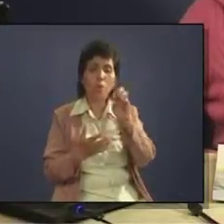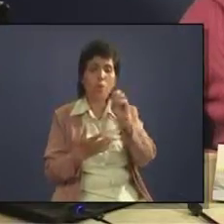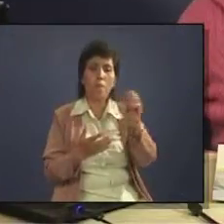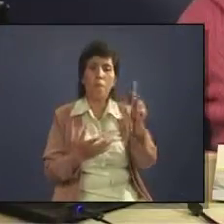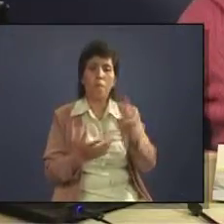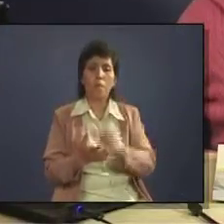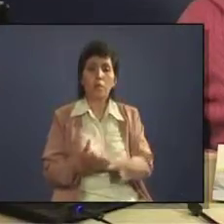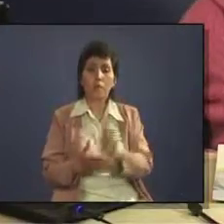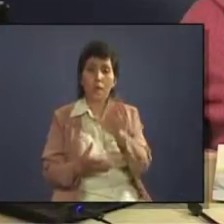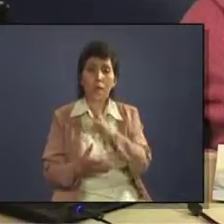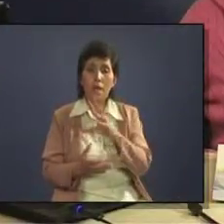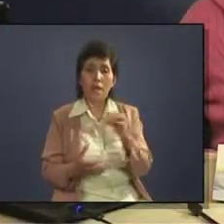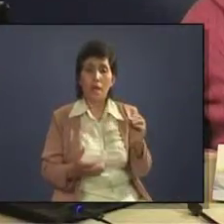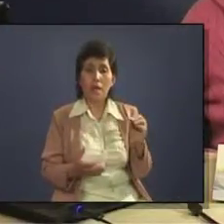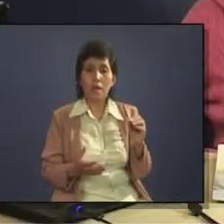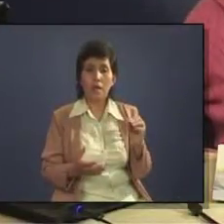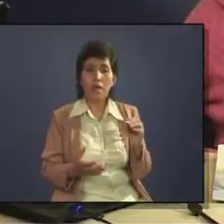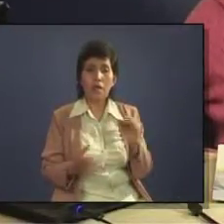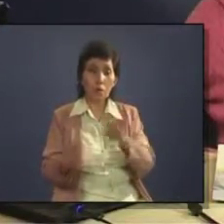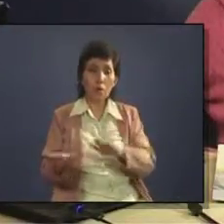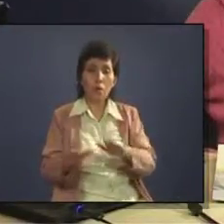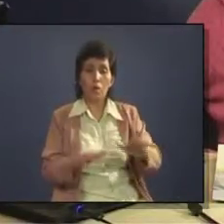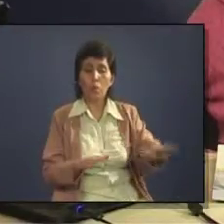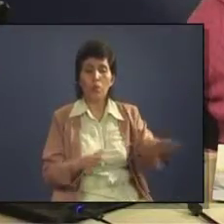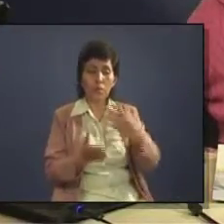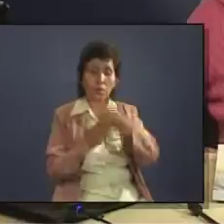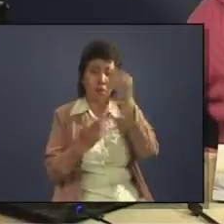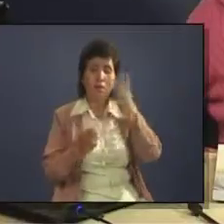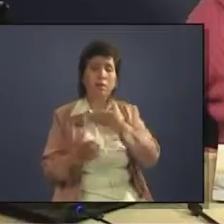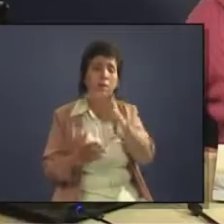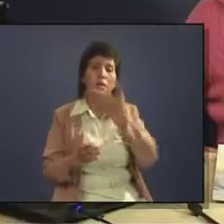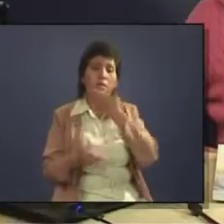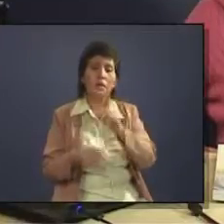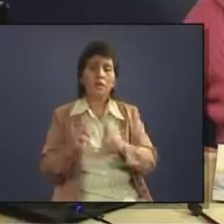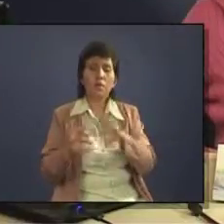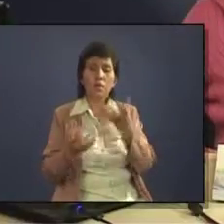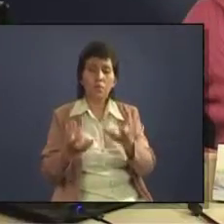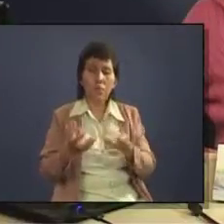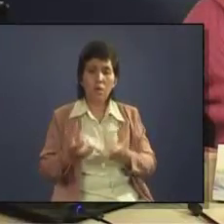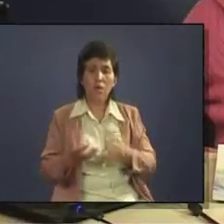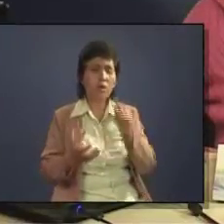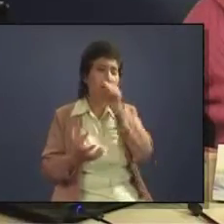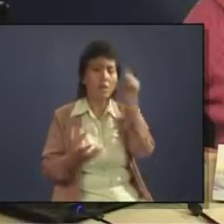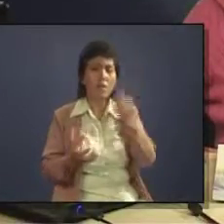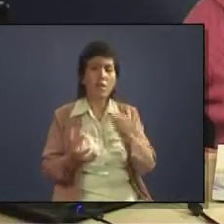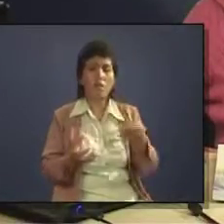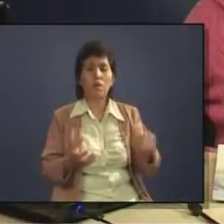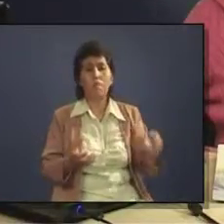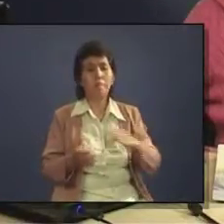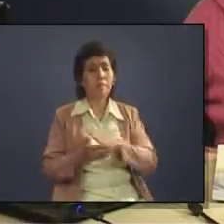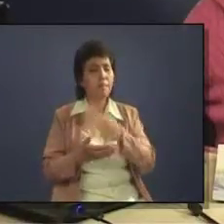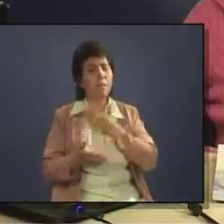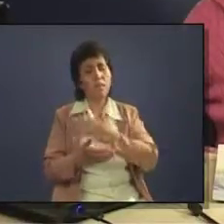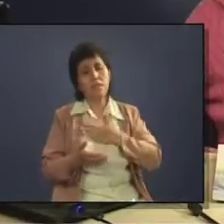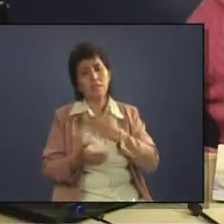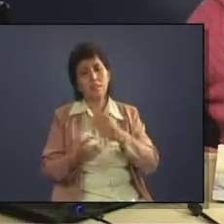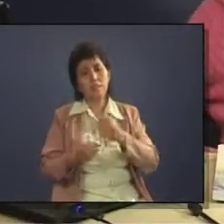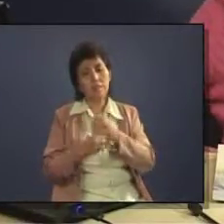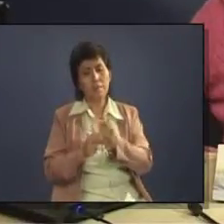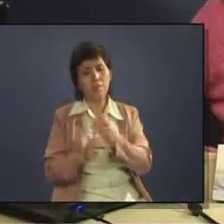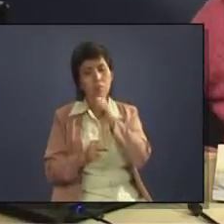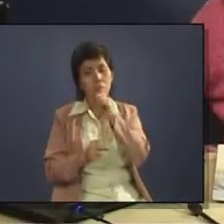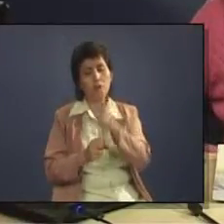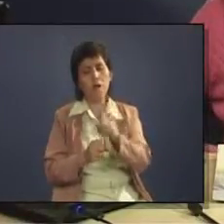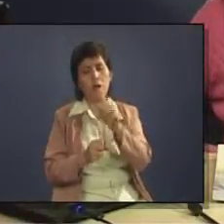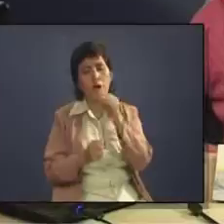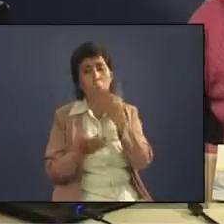Okay, and for kids, for students, for young people, if you want anything from anyone, just please make sure that person is in a good mood.